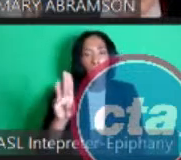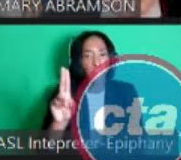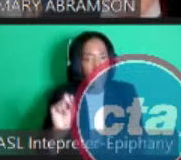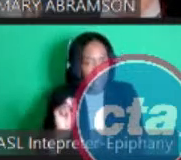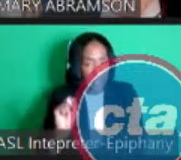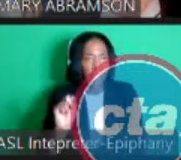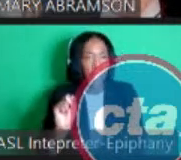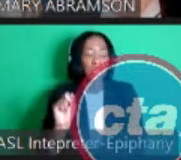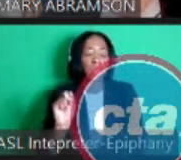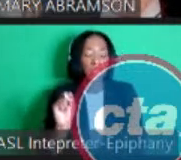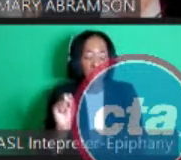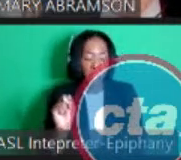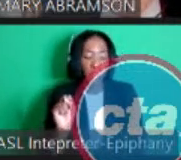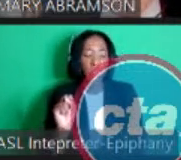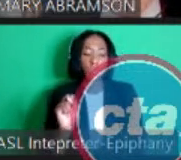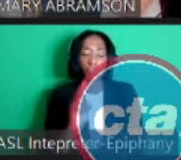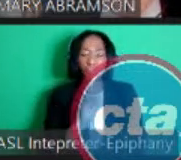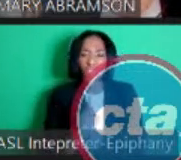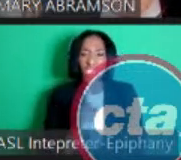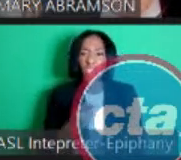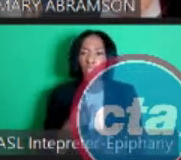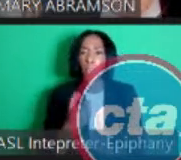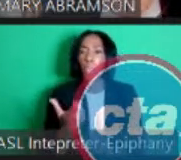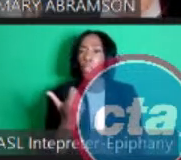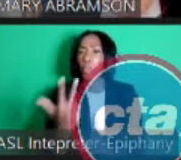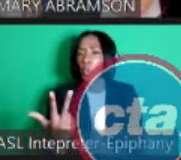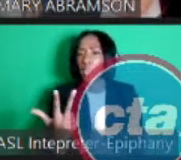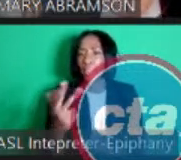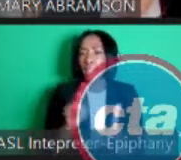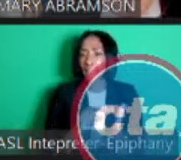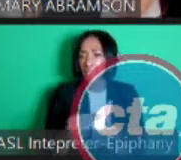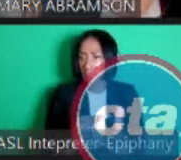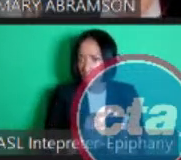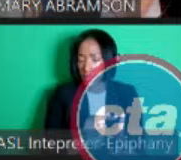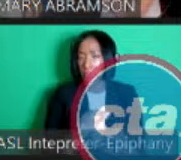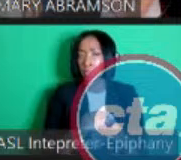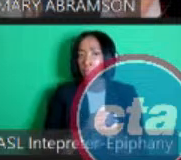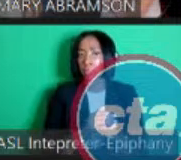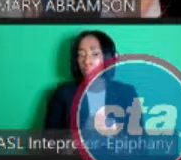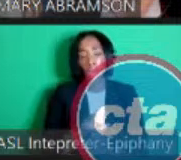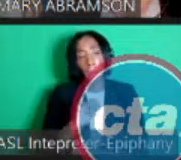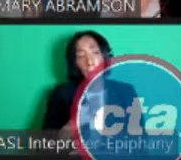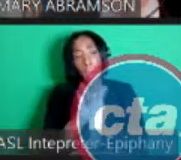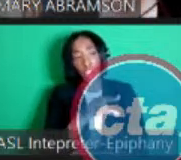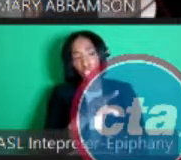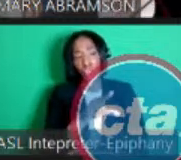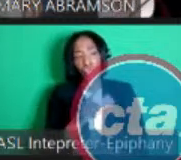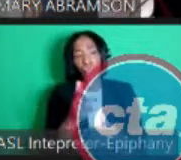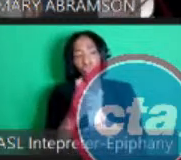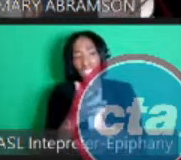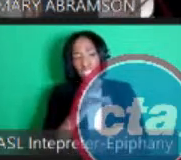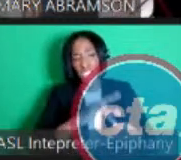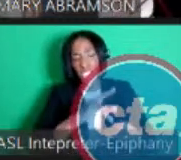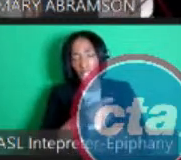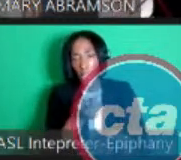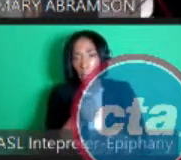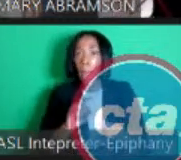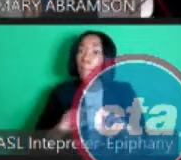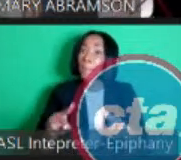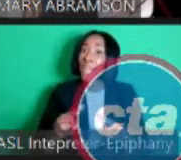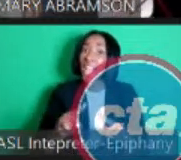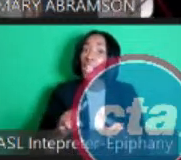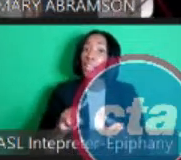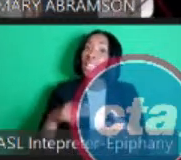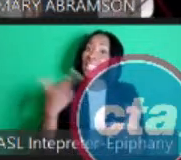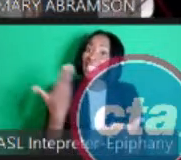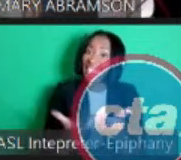from three kind of aspects, and it's about, and Molly, you kind of hit on this a little bit, but it's about getting to the